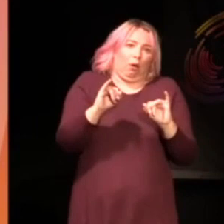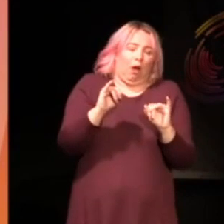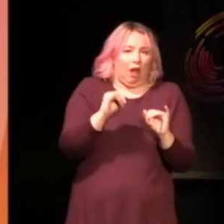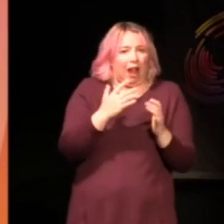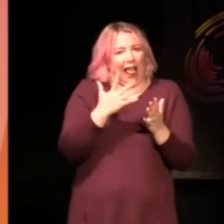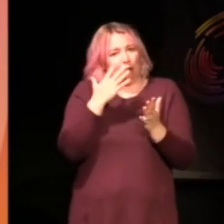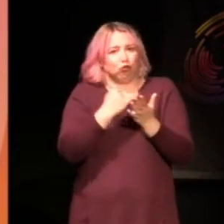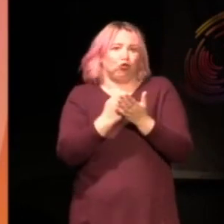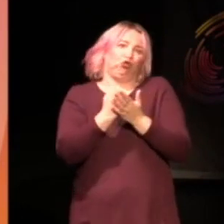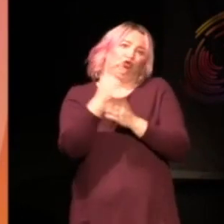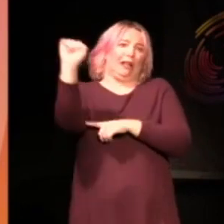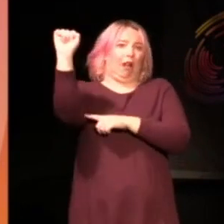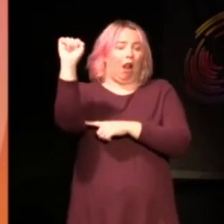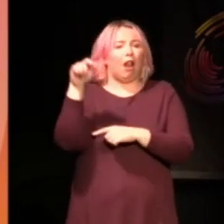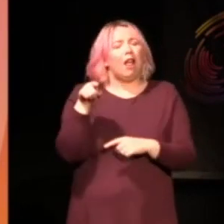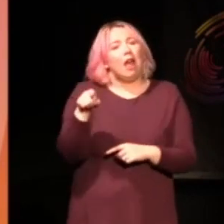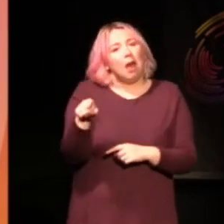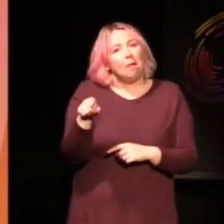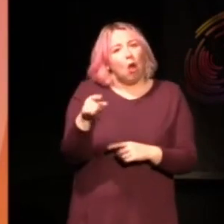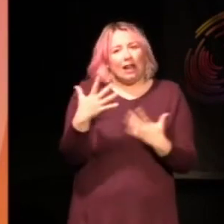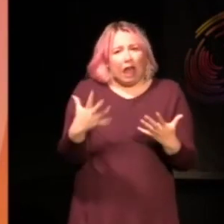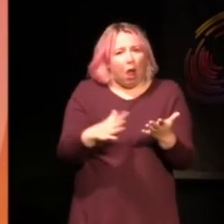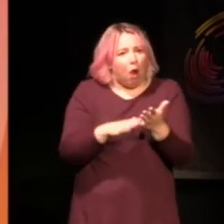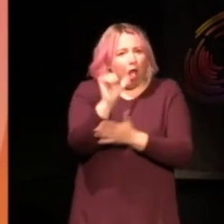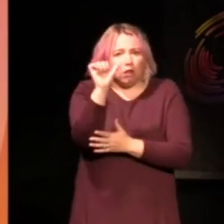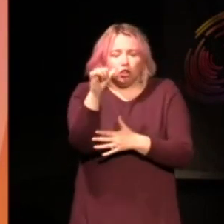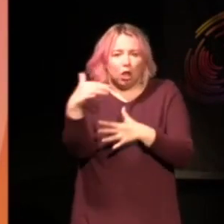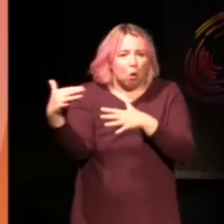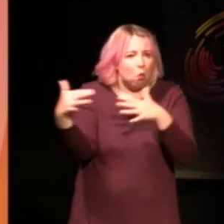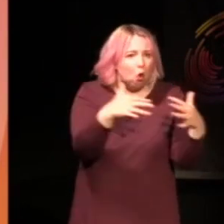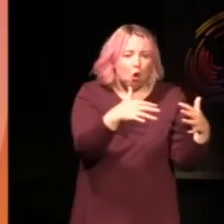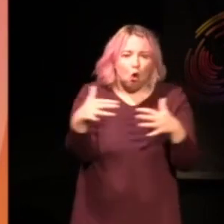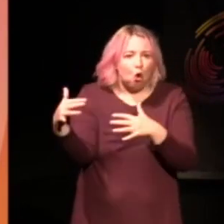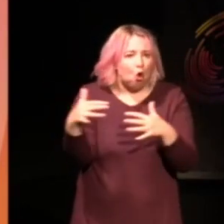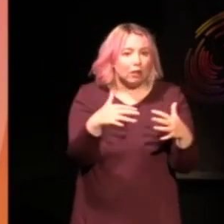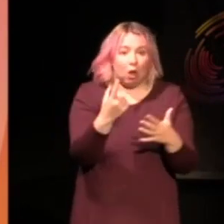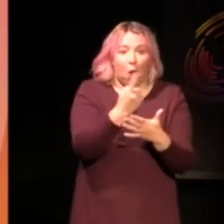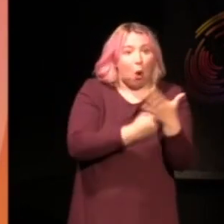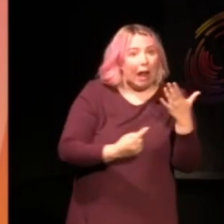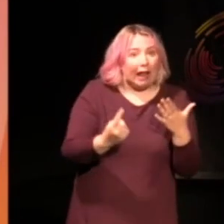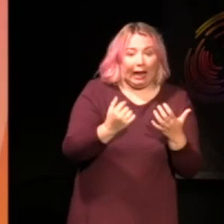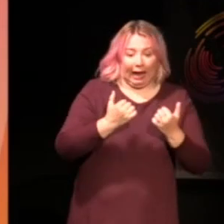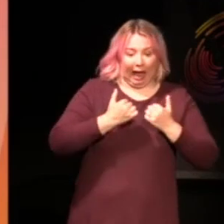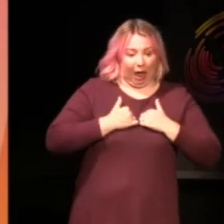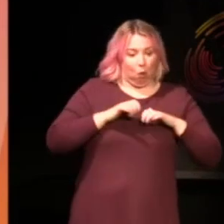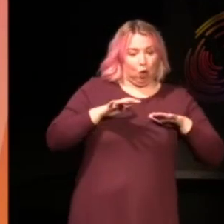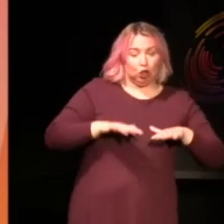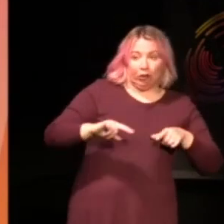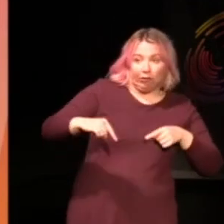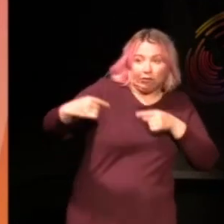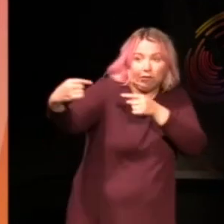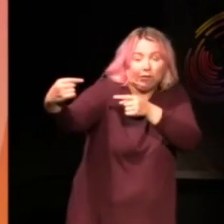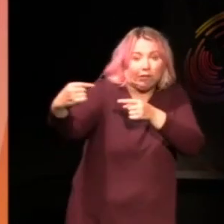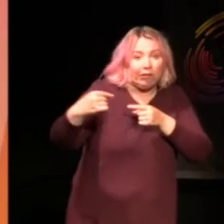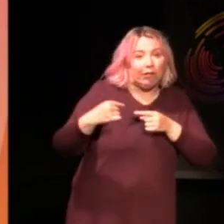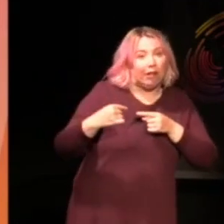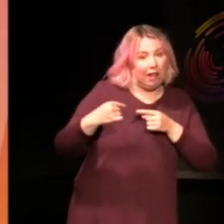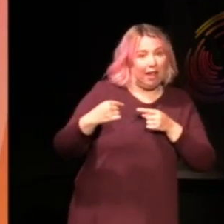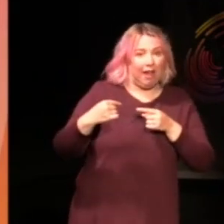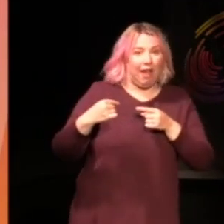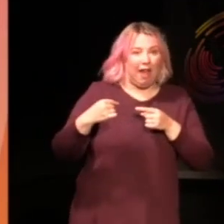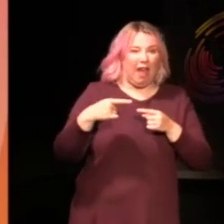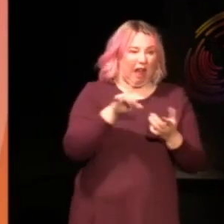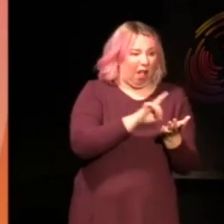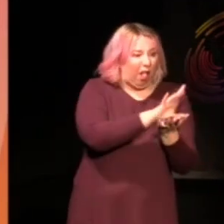own culture wars, and they're getting more extreme. So it isn't just in other countries that this idea that popularism equals get